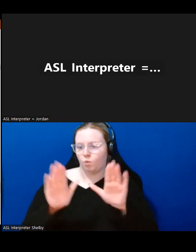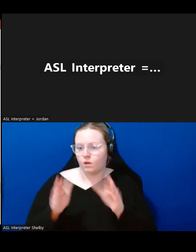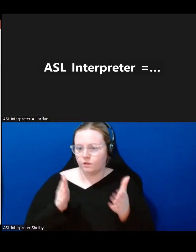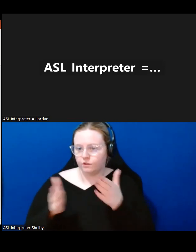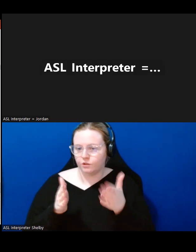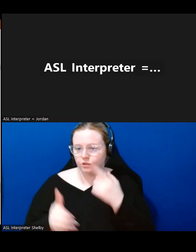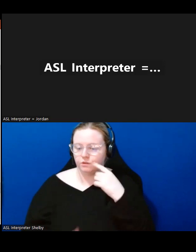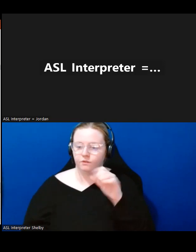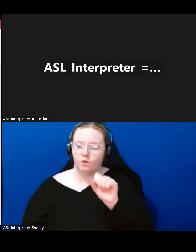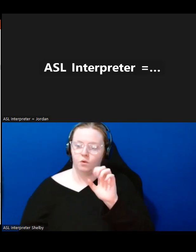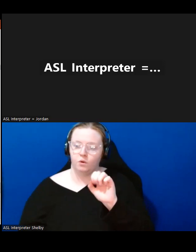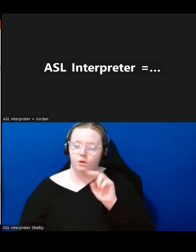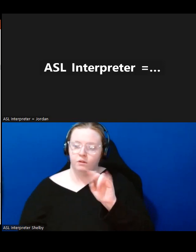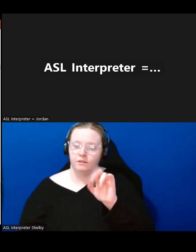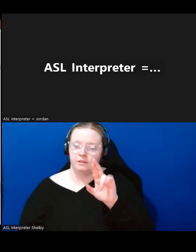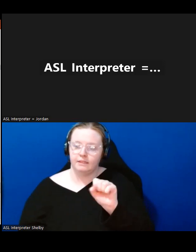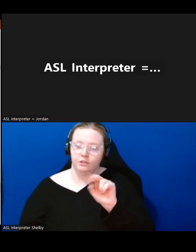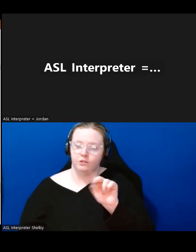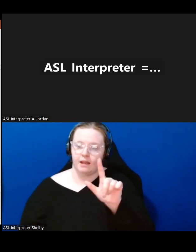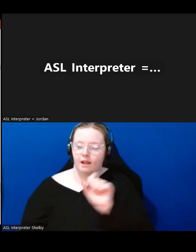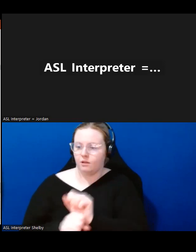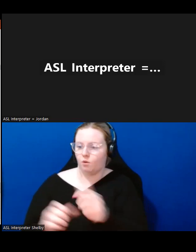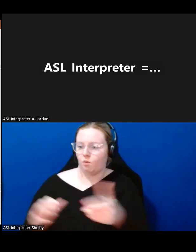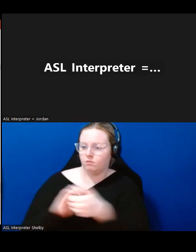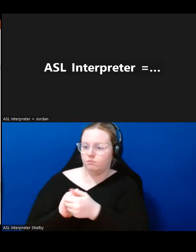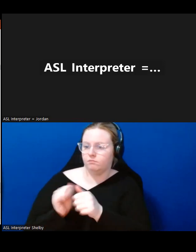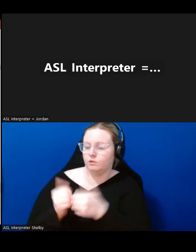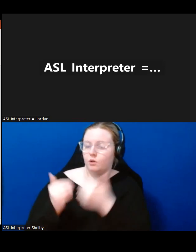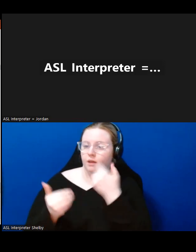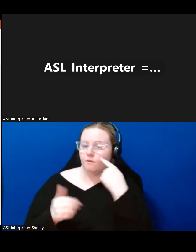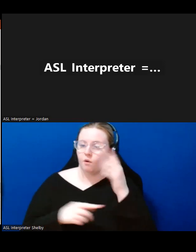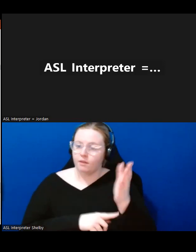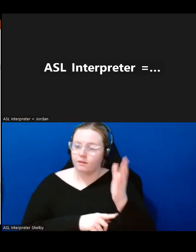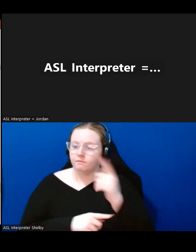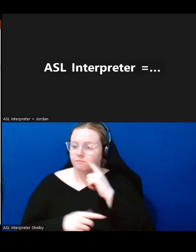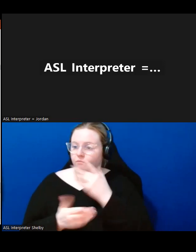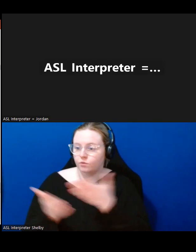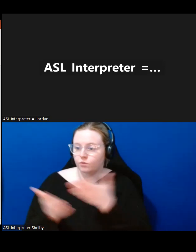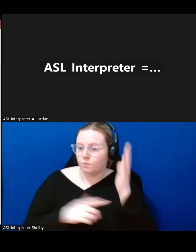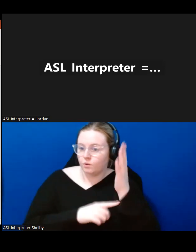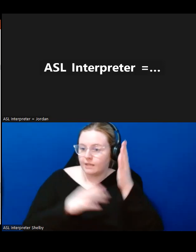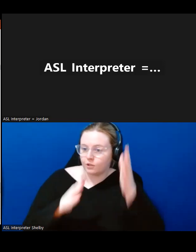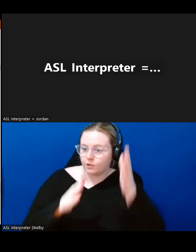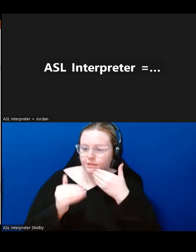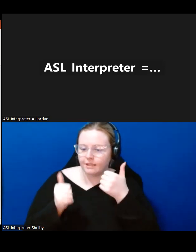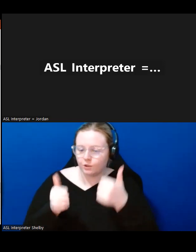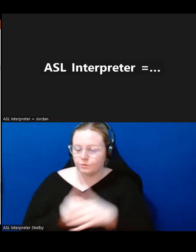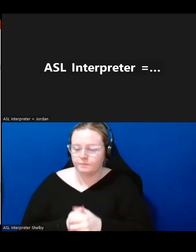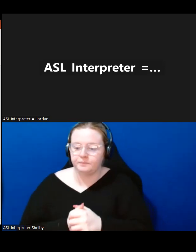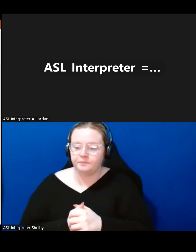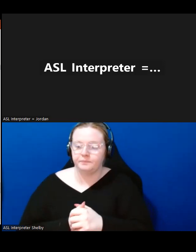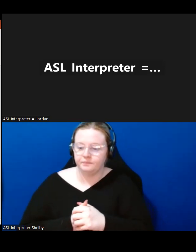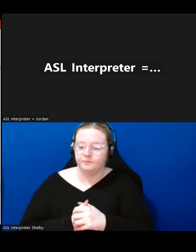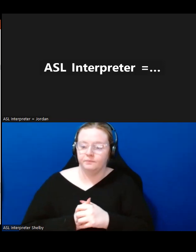Seniors NL to work with the group to put this off. And thank you for the people delivering all this great information. As it says,